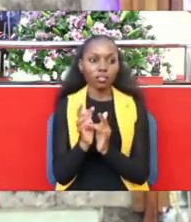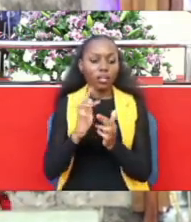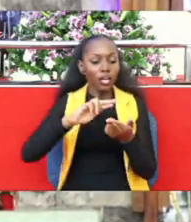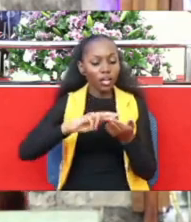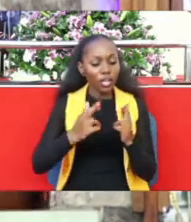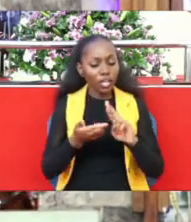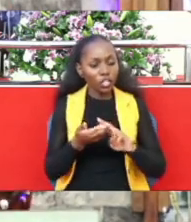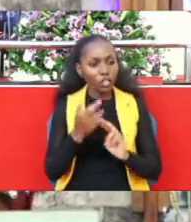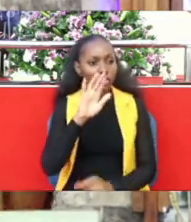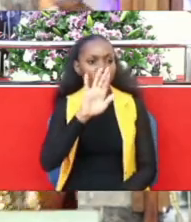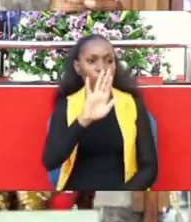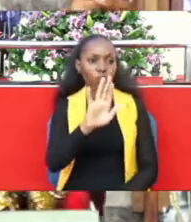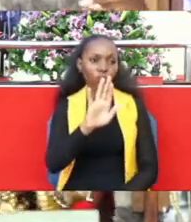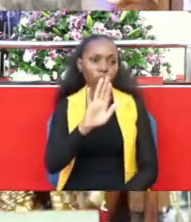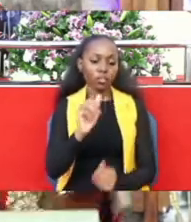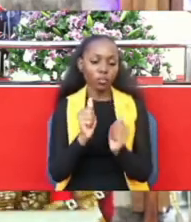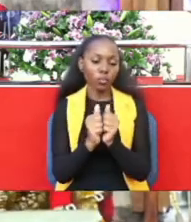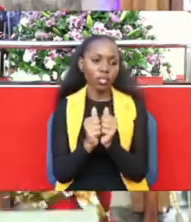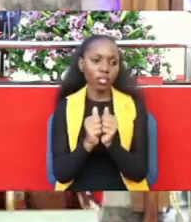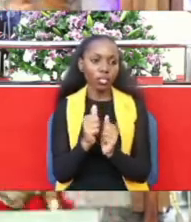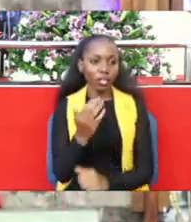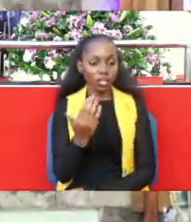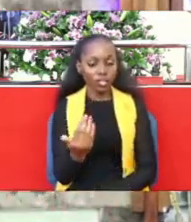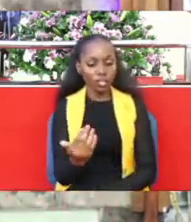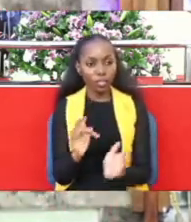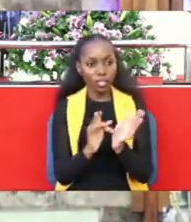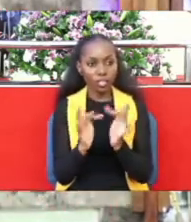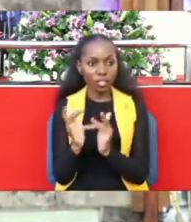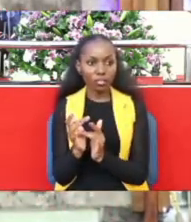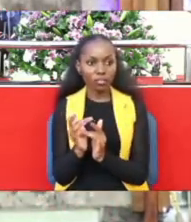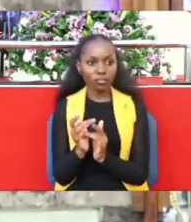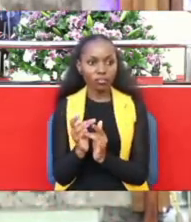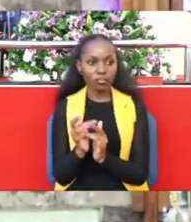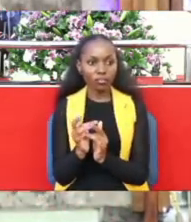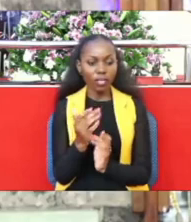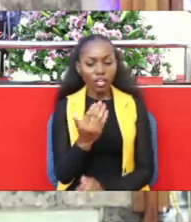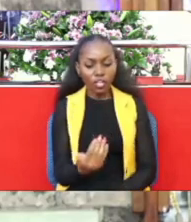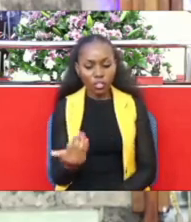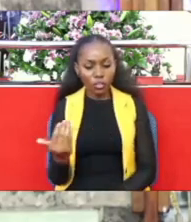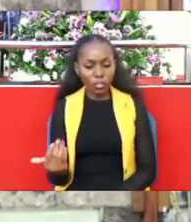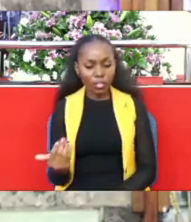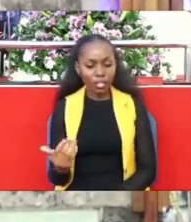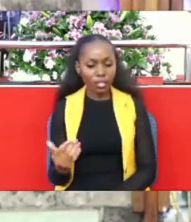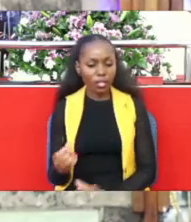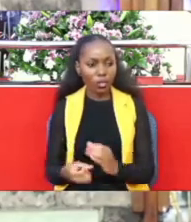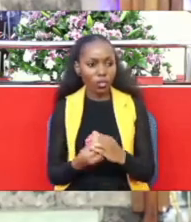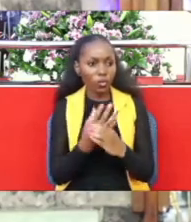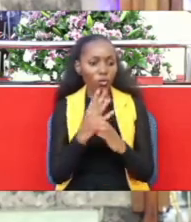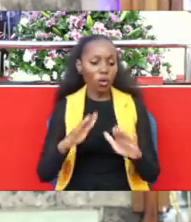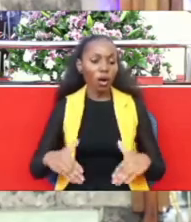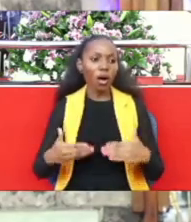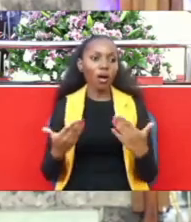are children supposed to operate? Watoto wanastahili kuendelea namna gani? What about masters? Na